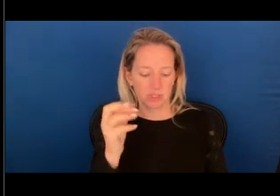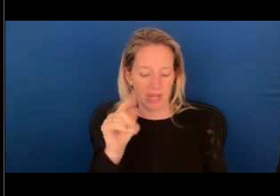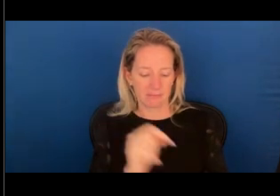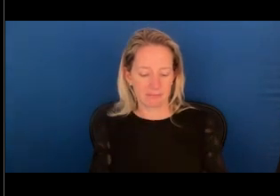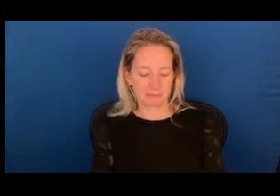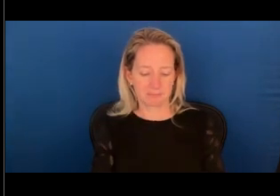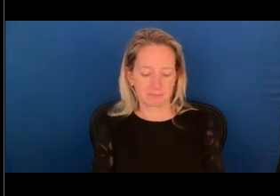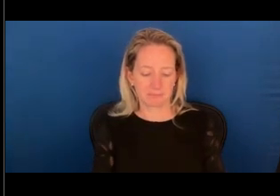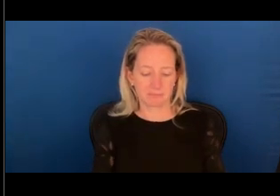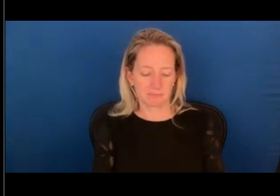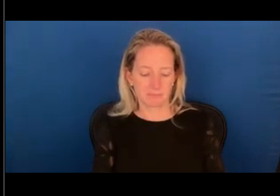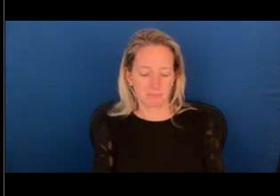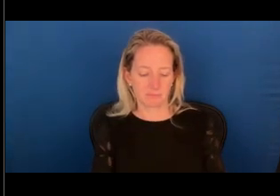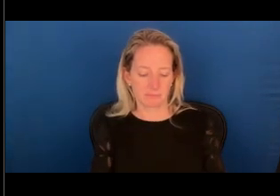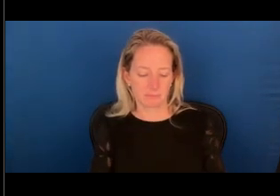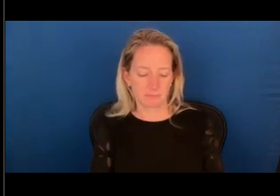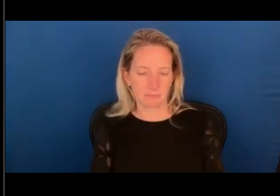well.